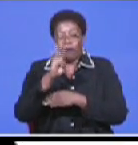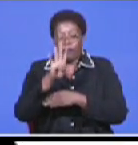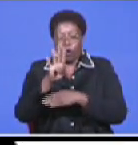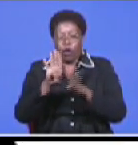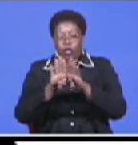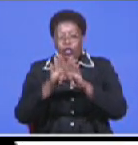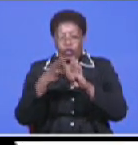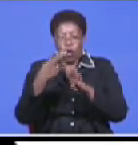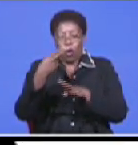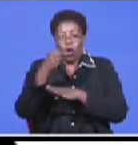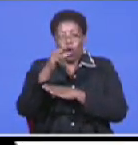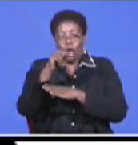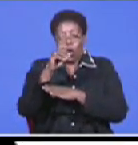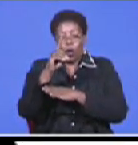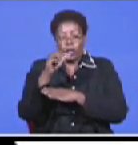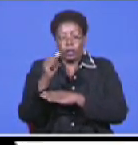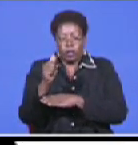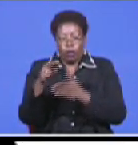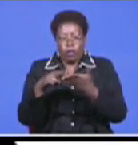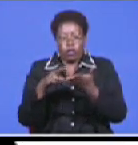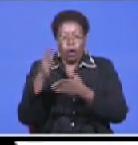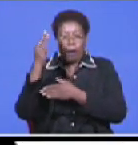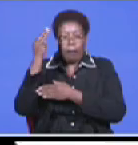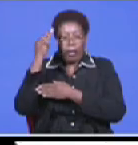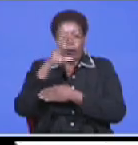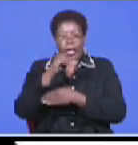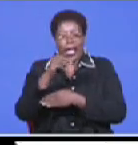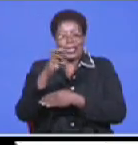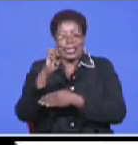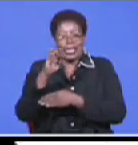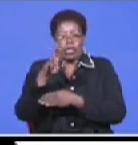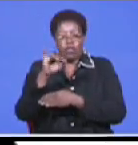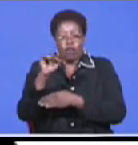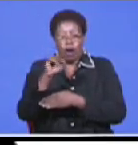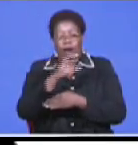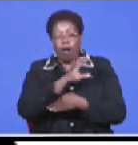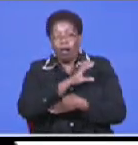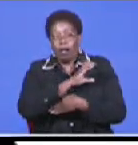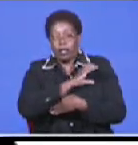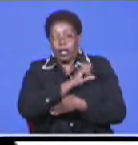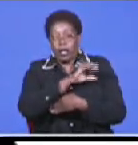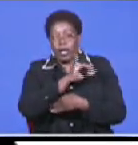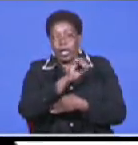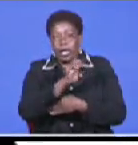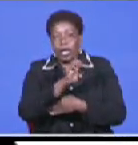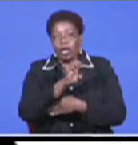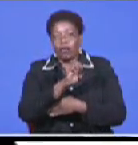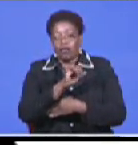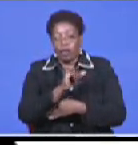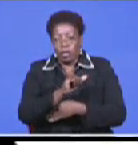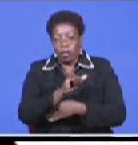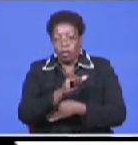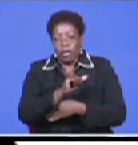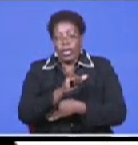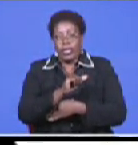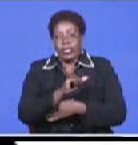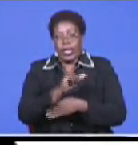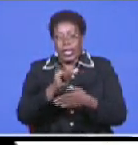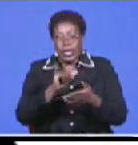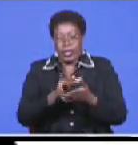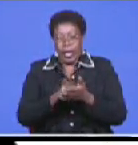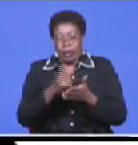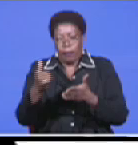Central Detective Unit registered to Maxwell and Eric Kalmakiri. He said he observed that the ignition appeared damaged